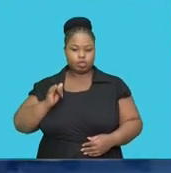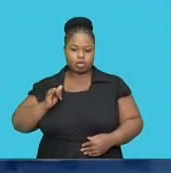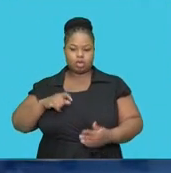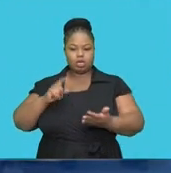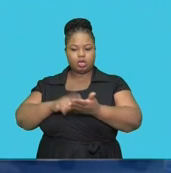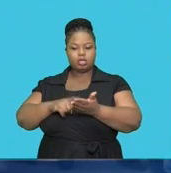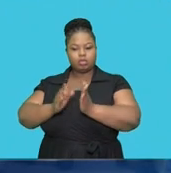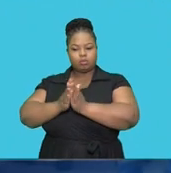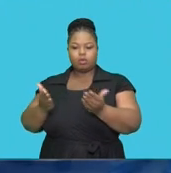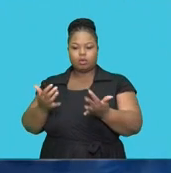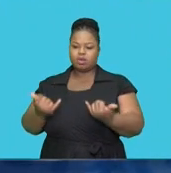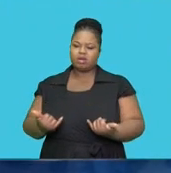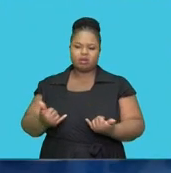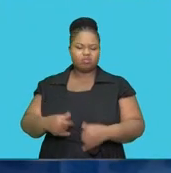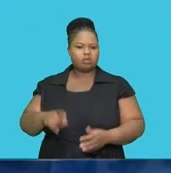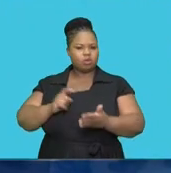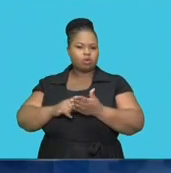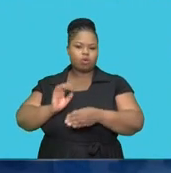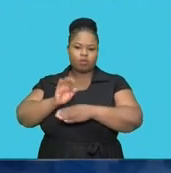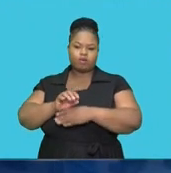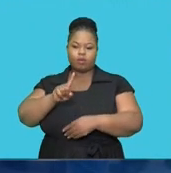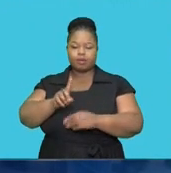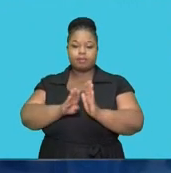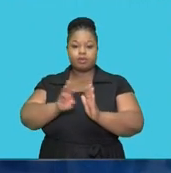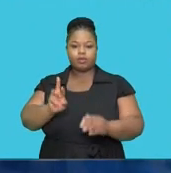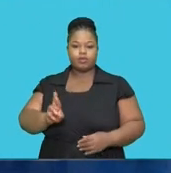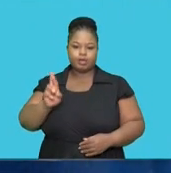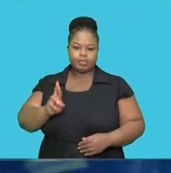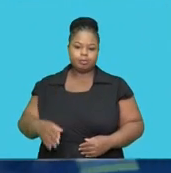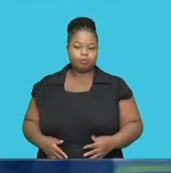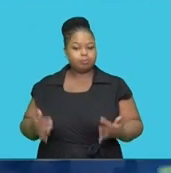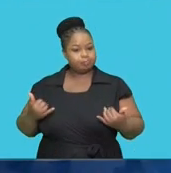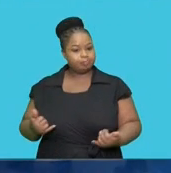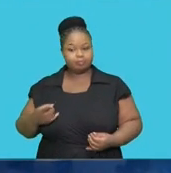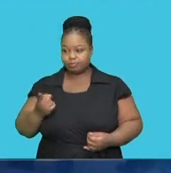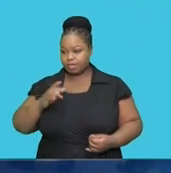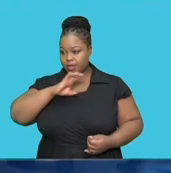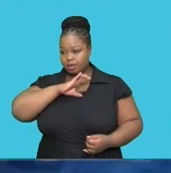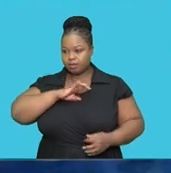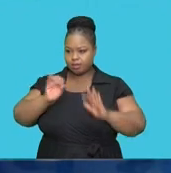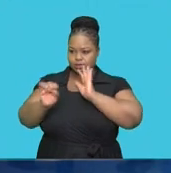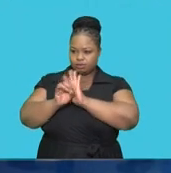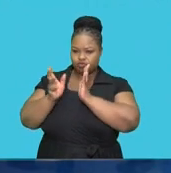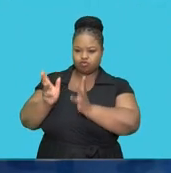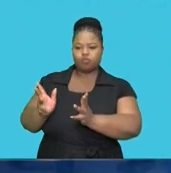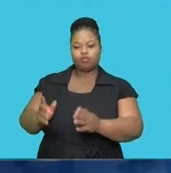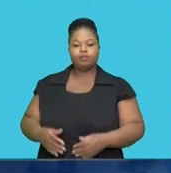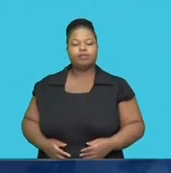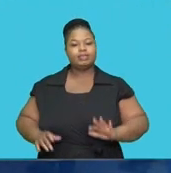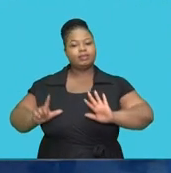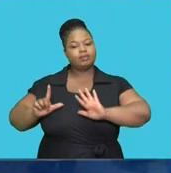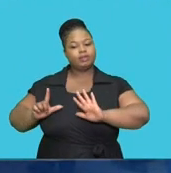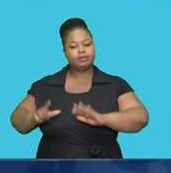book, we are owed more than 1 billion. So today, this customer that we have identified, 7 of